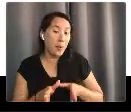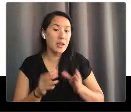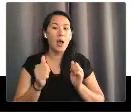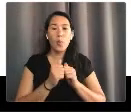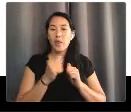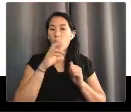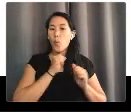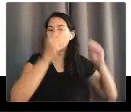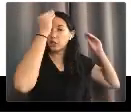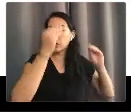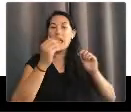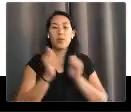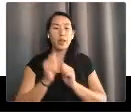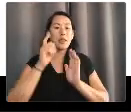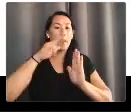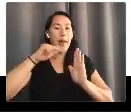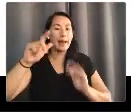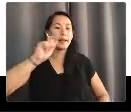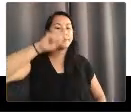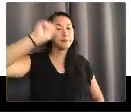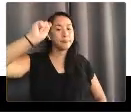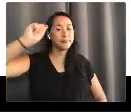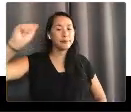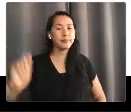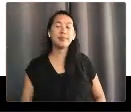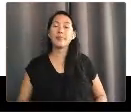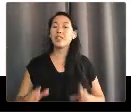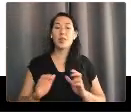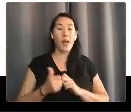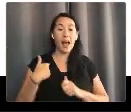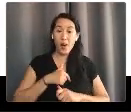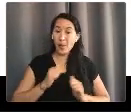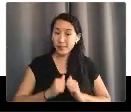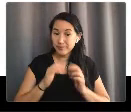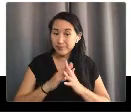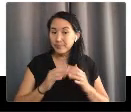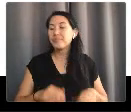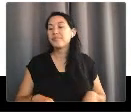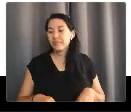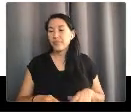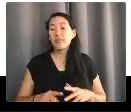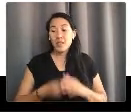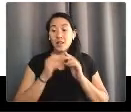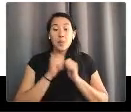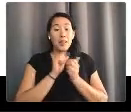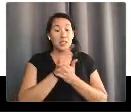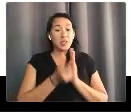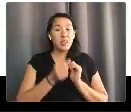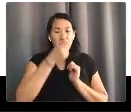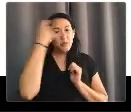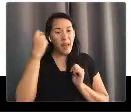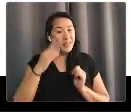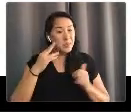hat. So how Creatives of Color came to be was actually following a series of traumatic